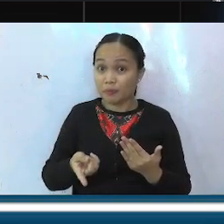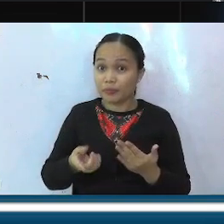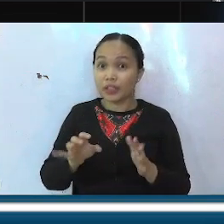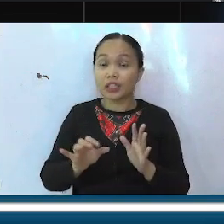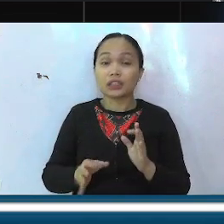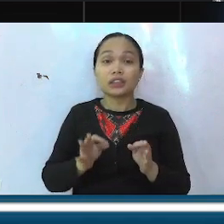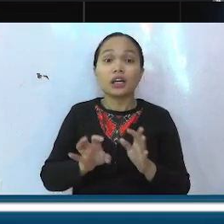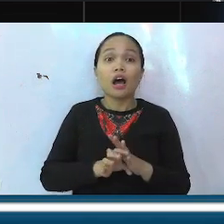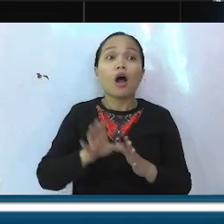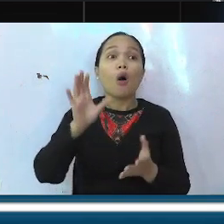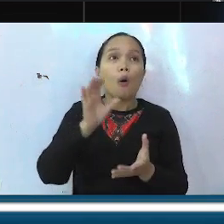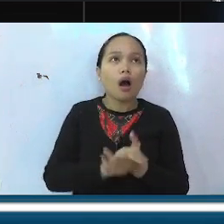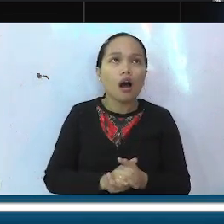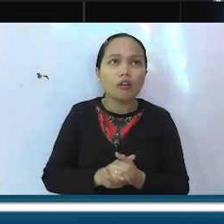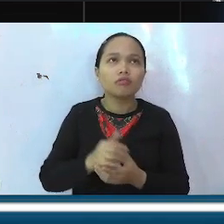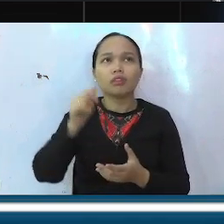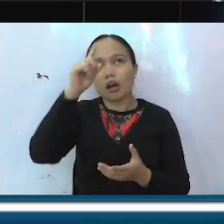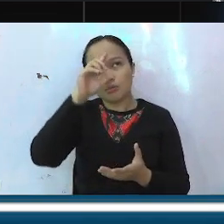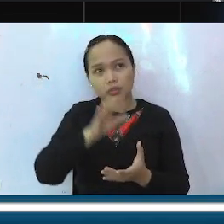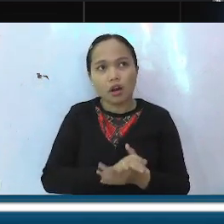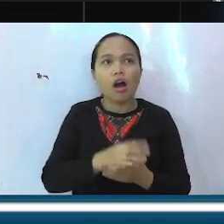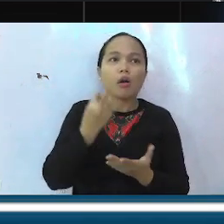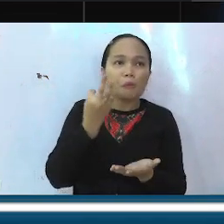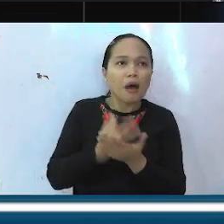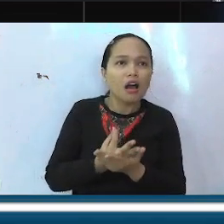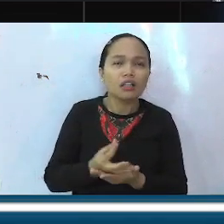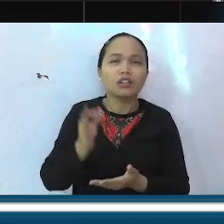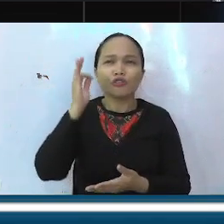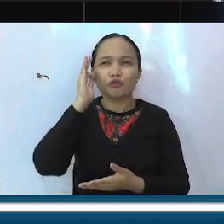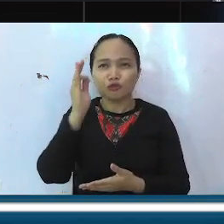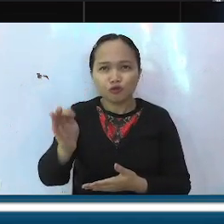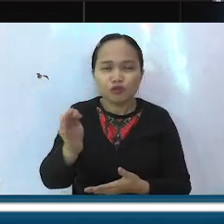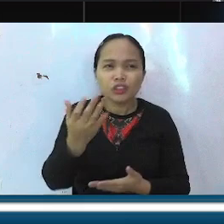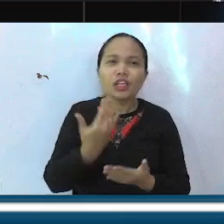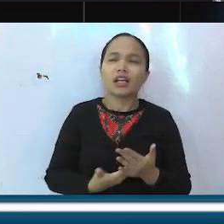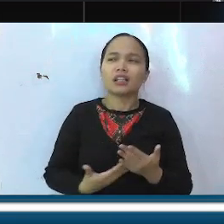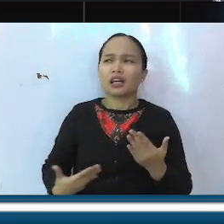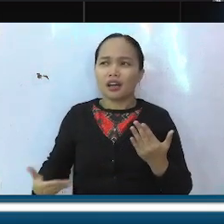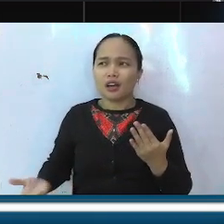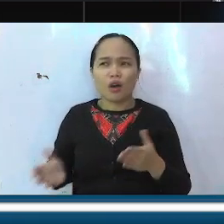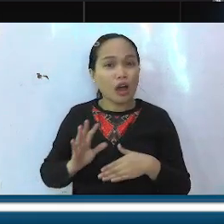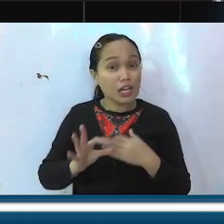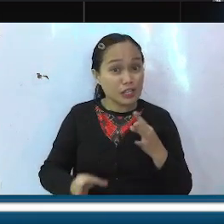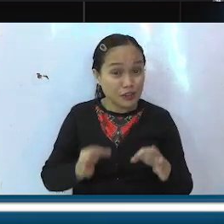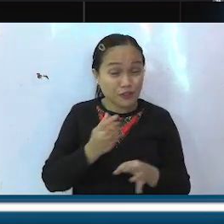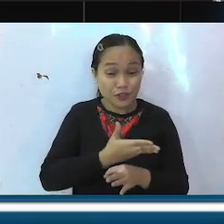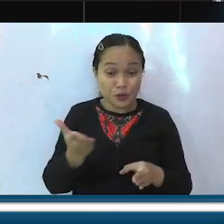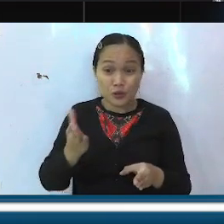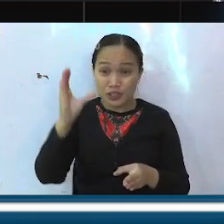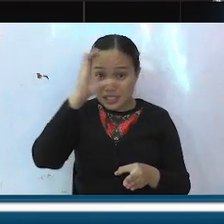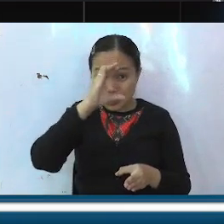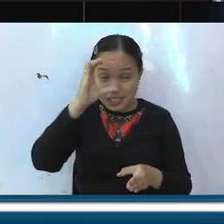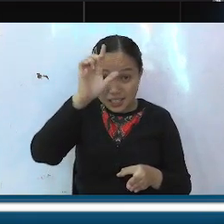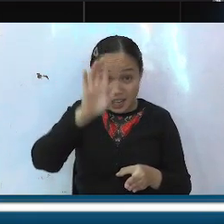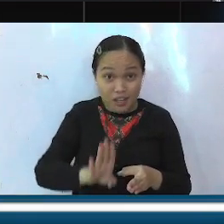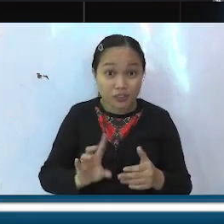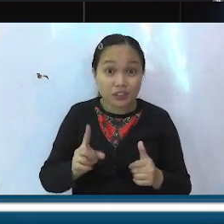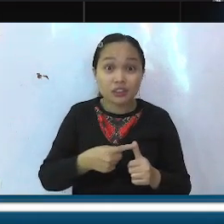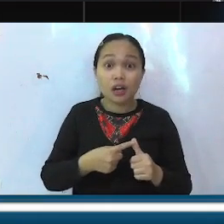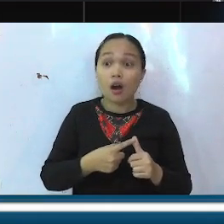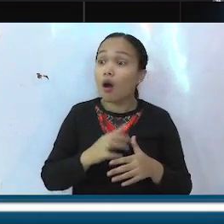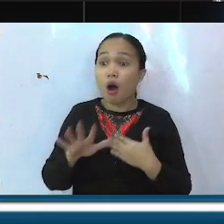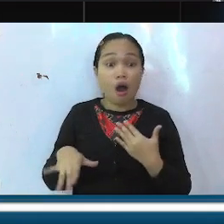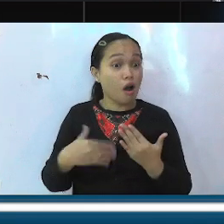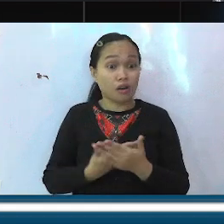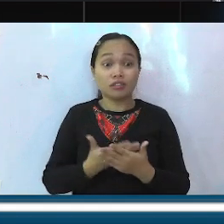The husband, the money, the future, the things. Listen, he said, if you seek me first, yes, sir. All these things will be